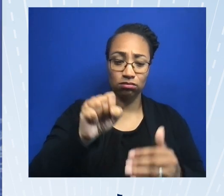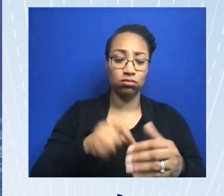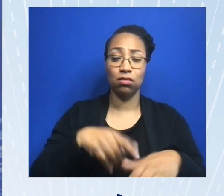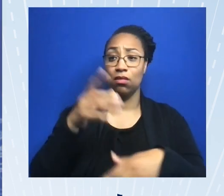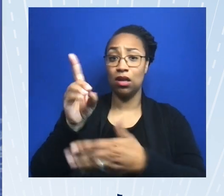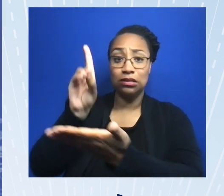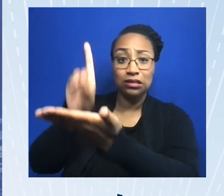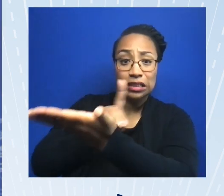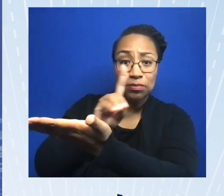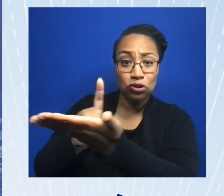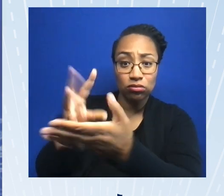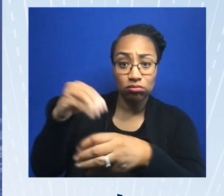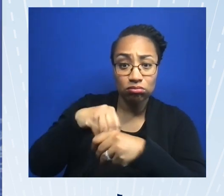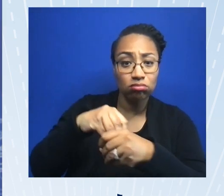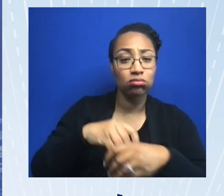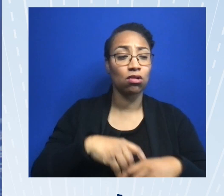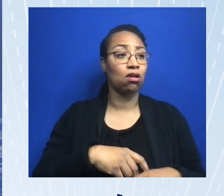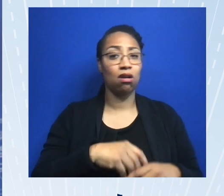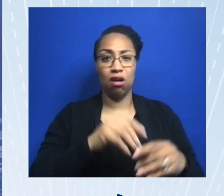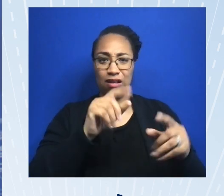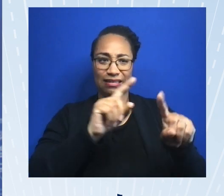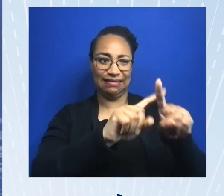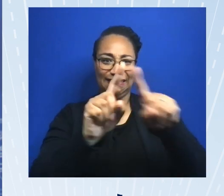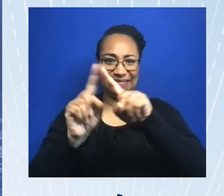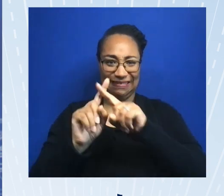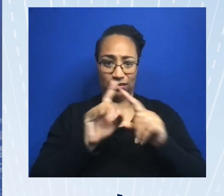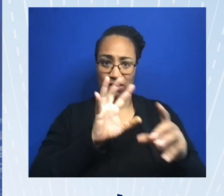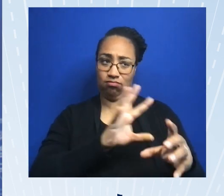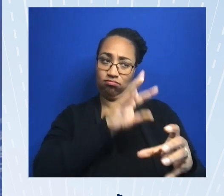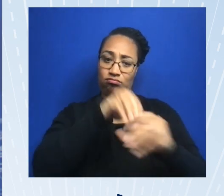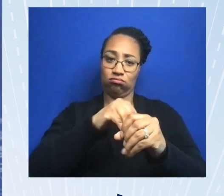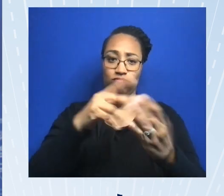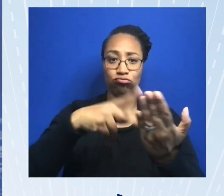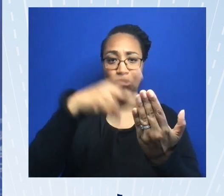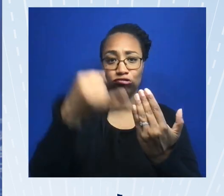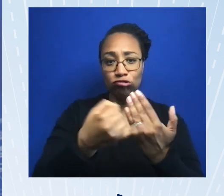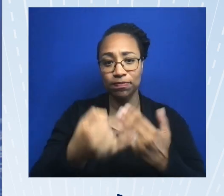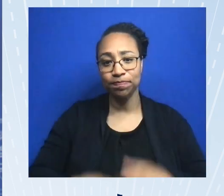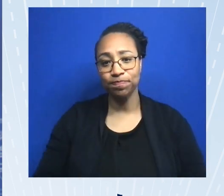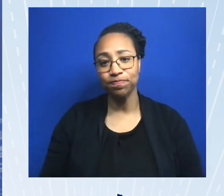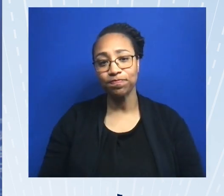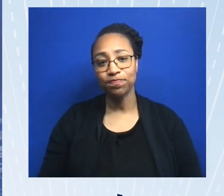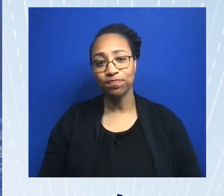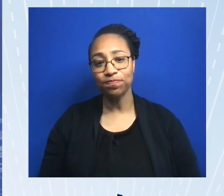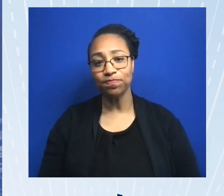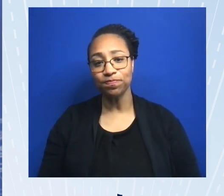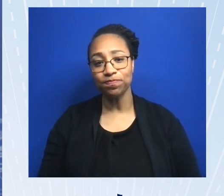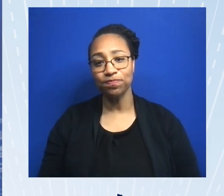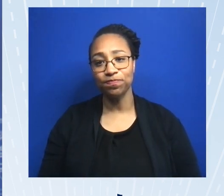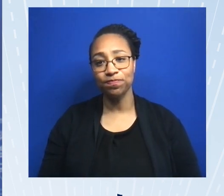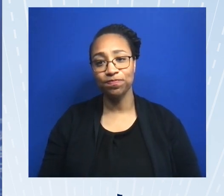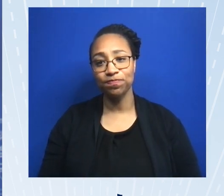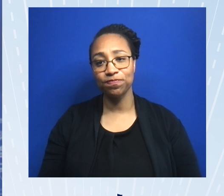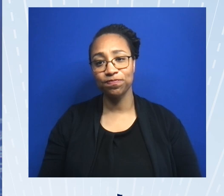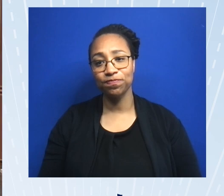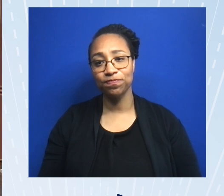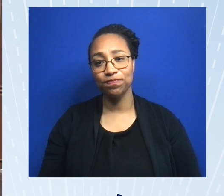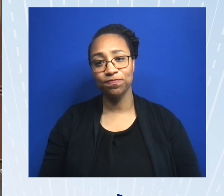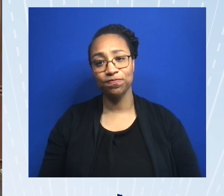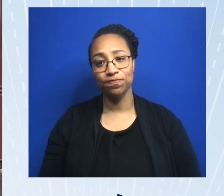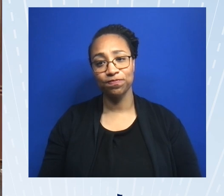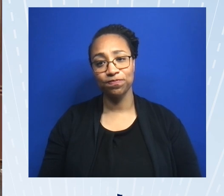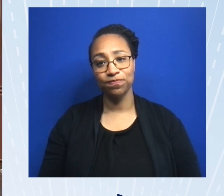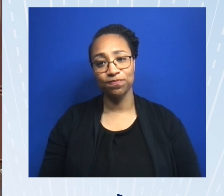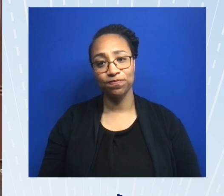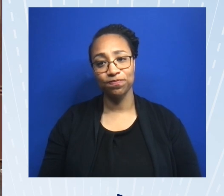committed to educating their networks about the many invaluable contributions of Jewish Americans to our country.